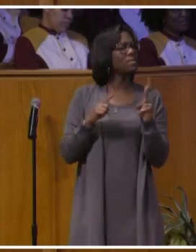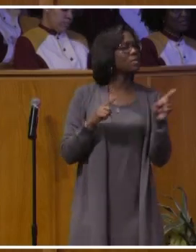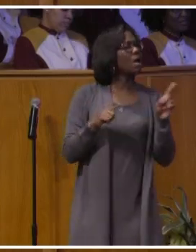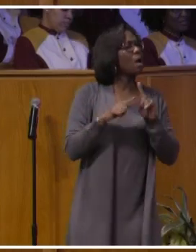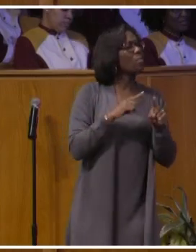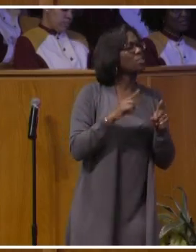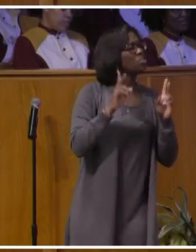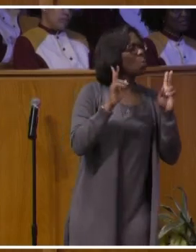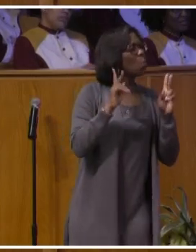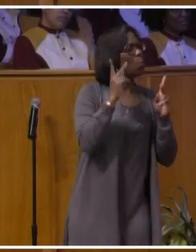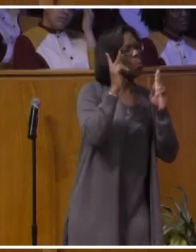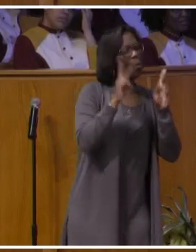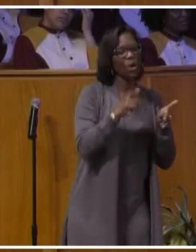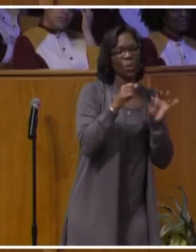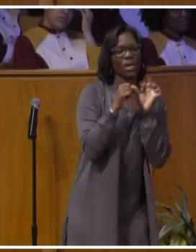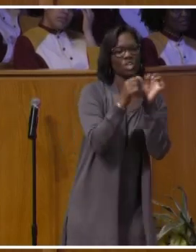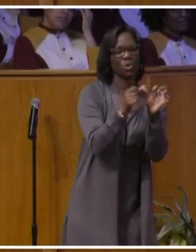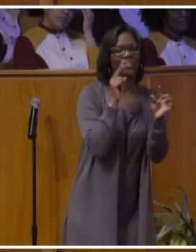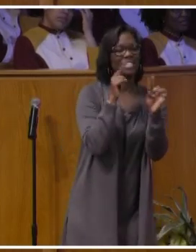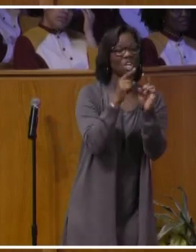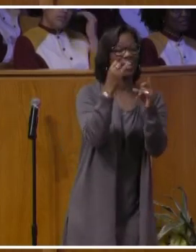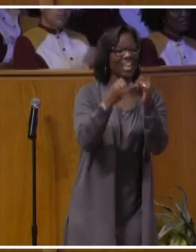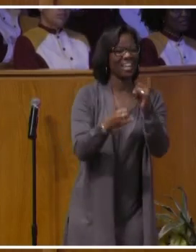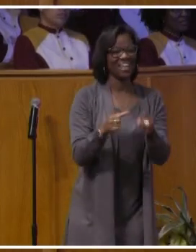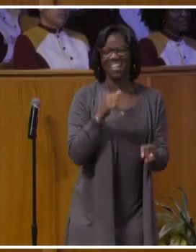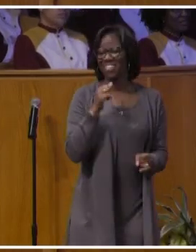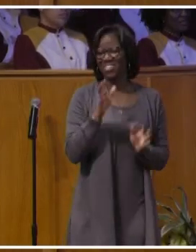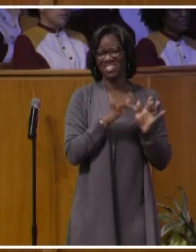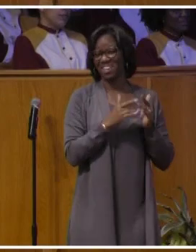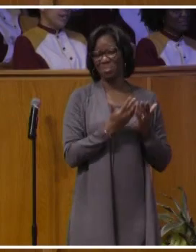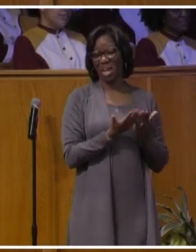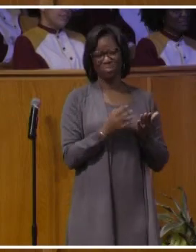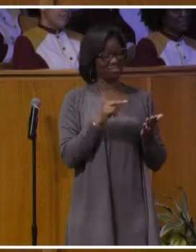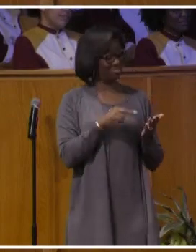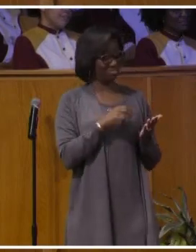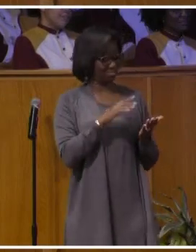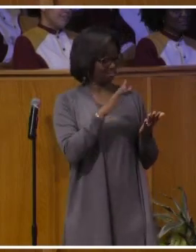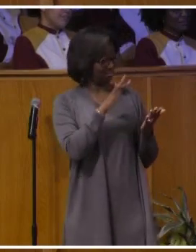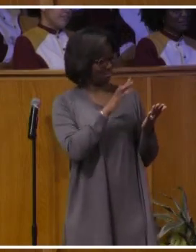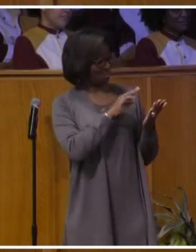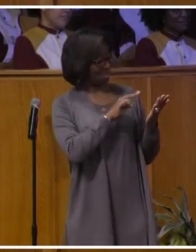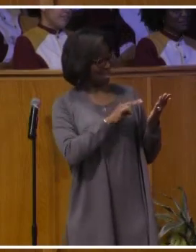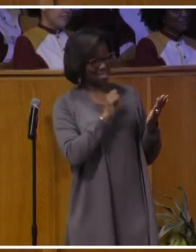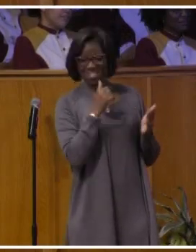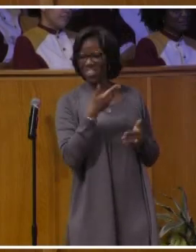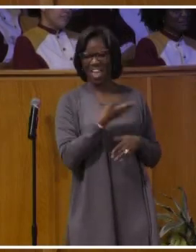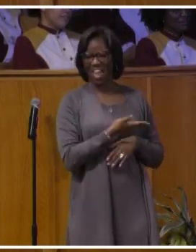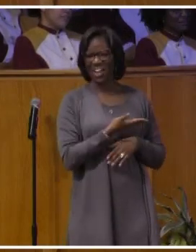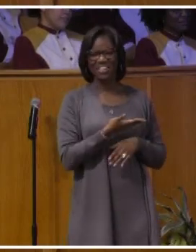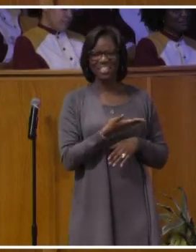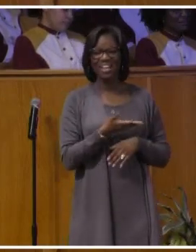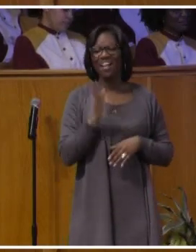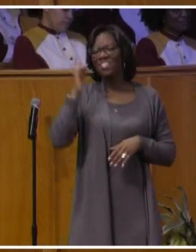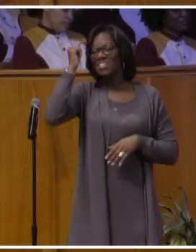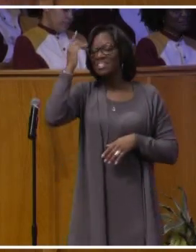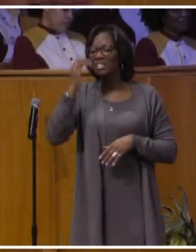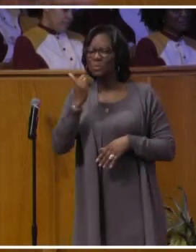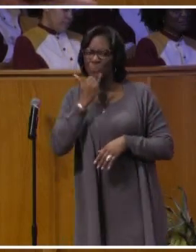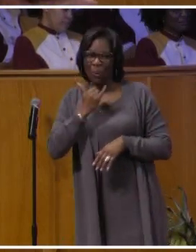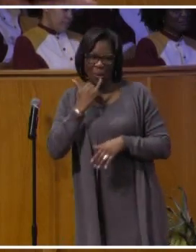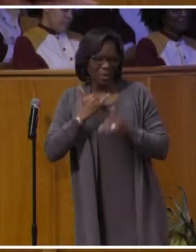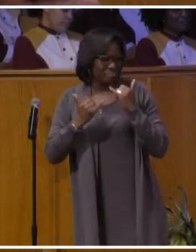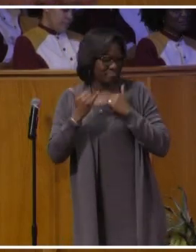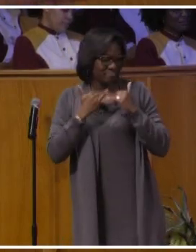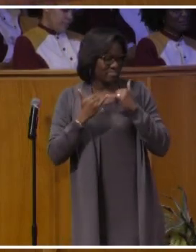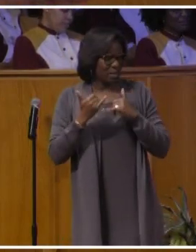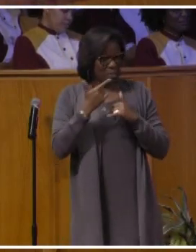But to the ones who endure the end. That ain't nowhere in the Bible. That's not scripture. That's theologically and biblically